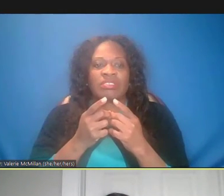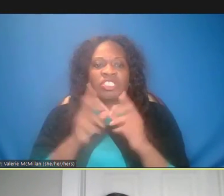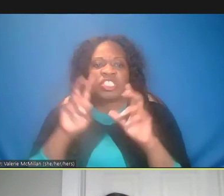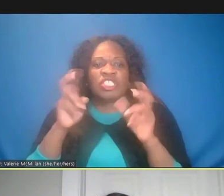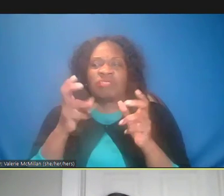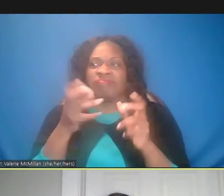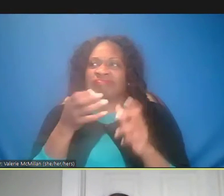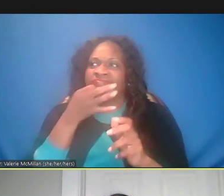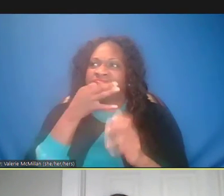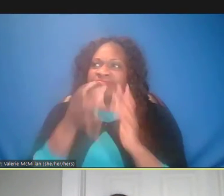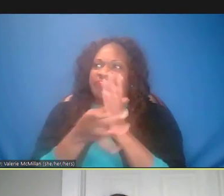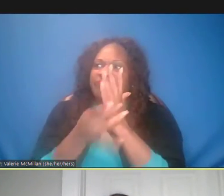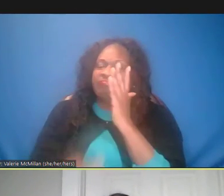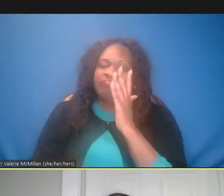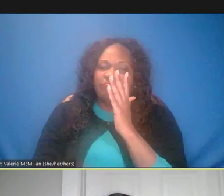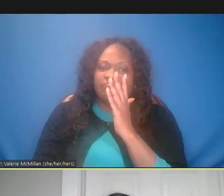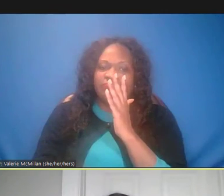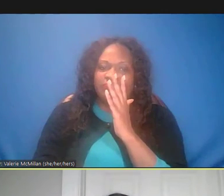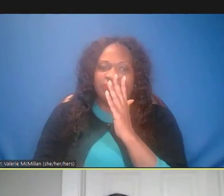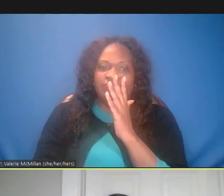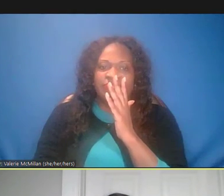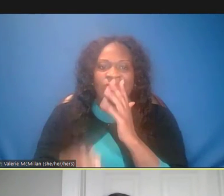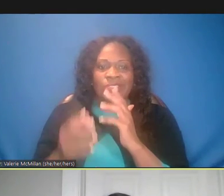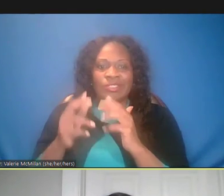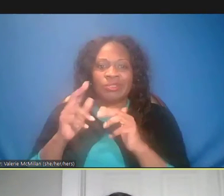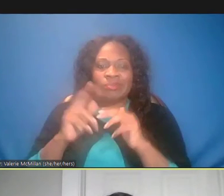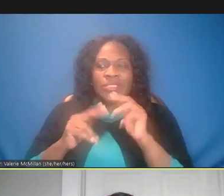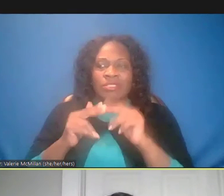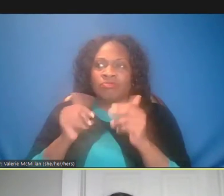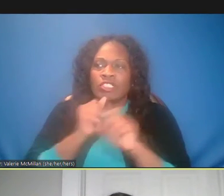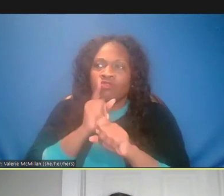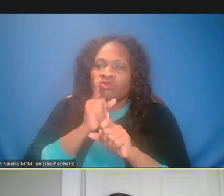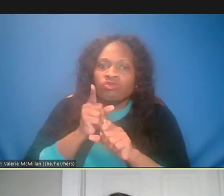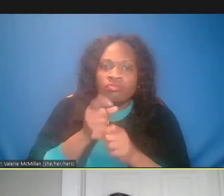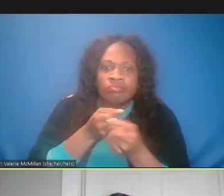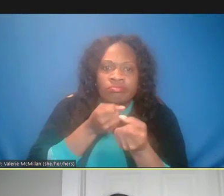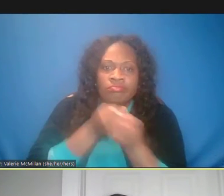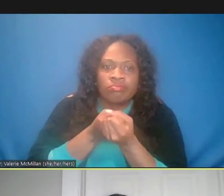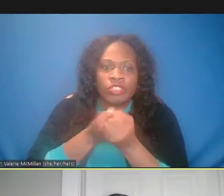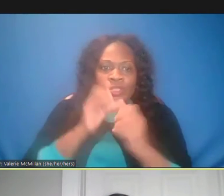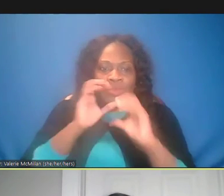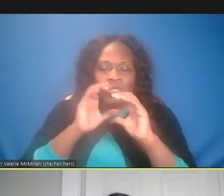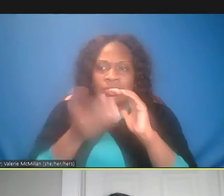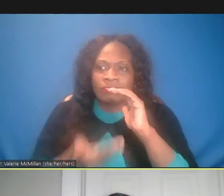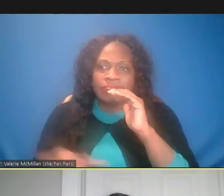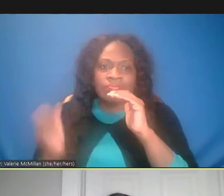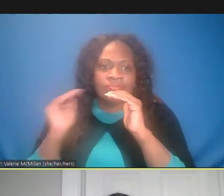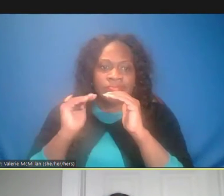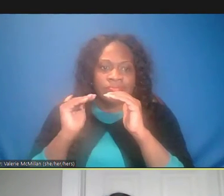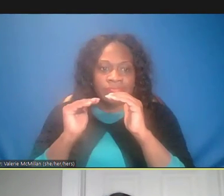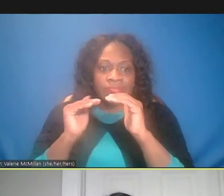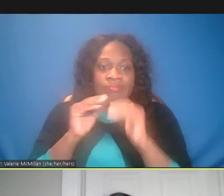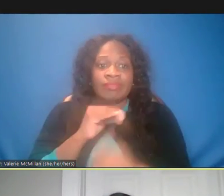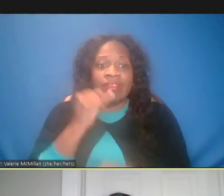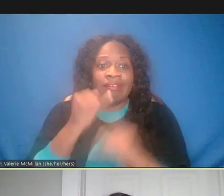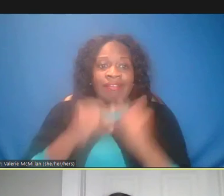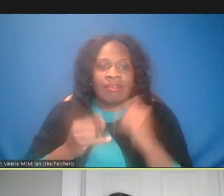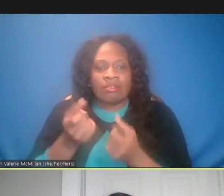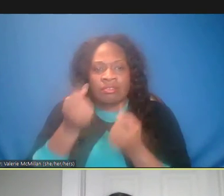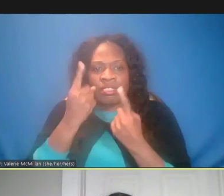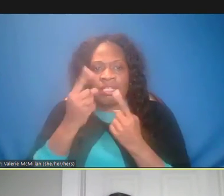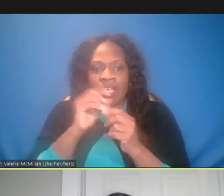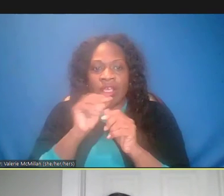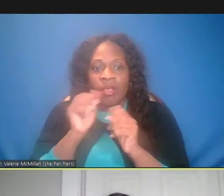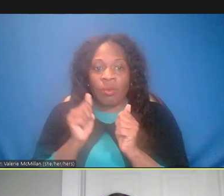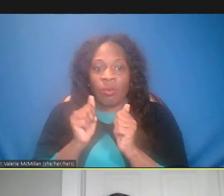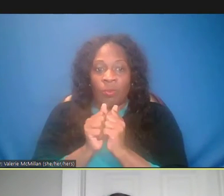subject matter experts to build capacity to ensure communication equity, and to understand what nothing about us